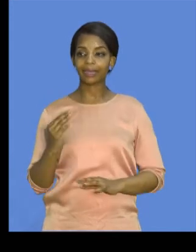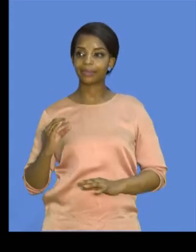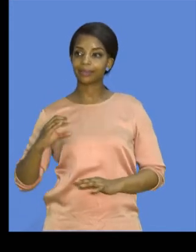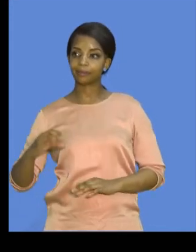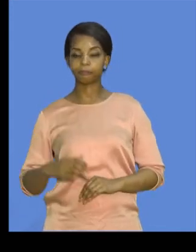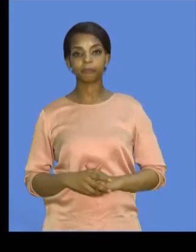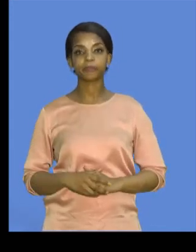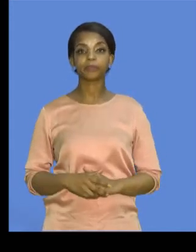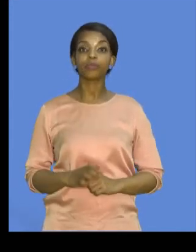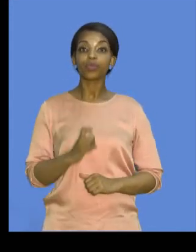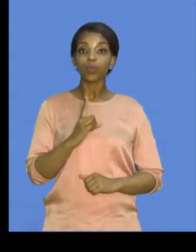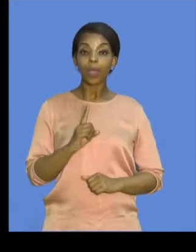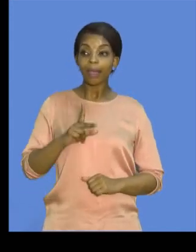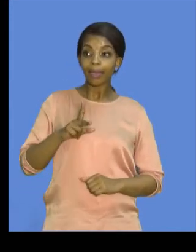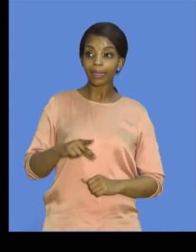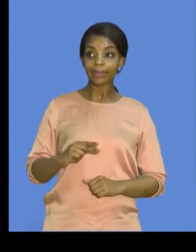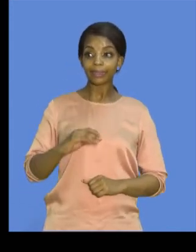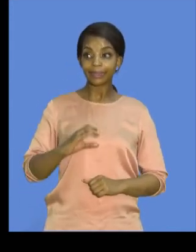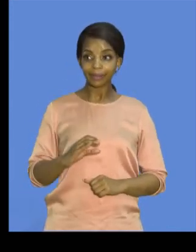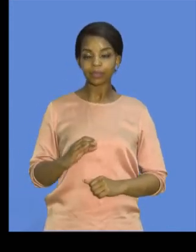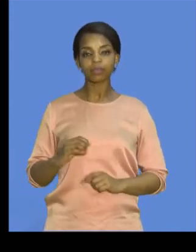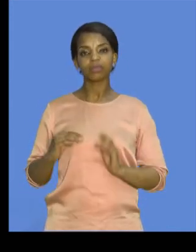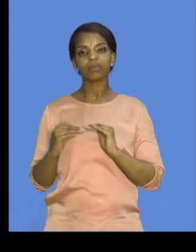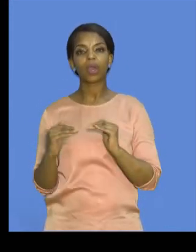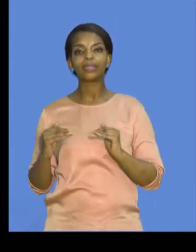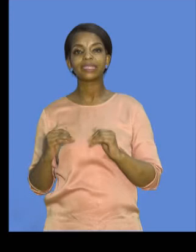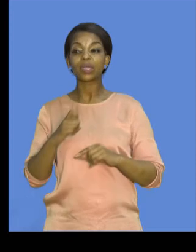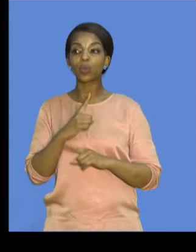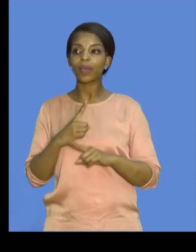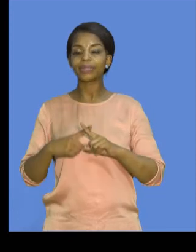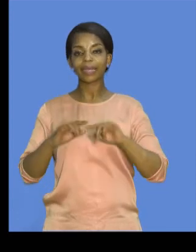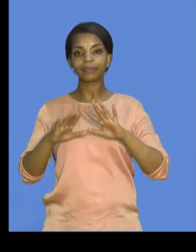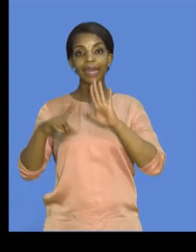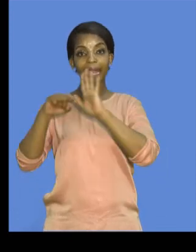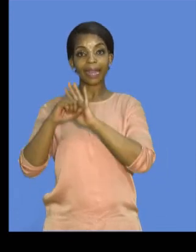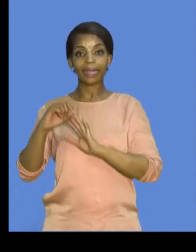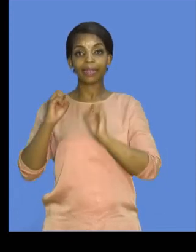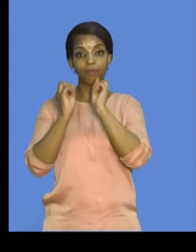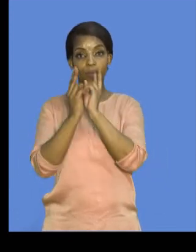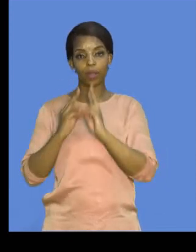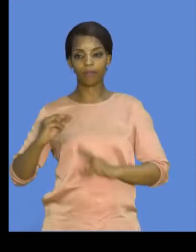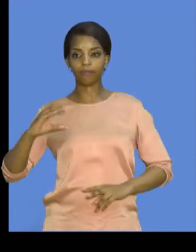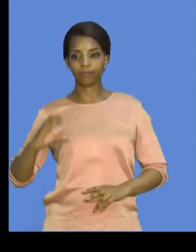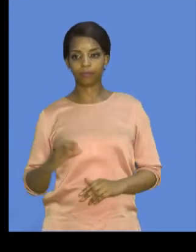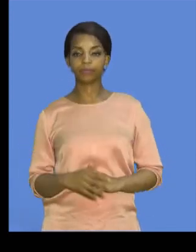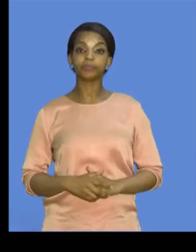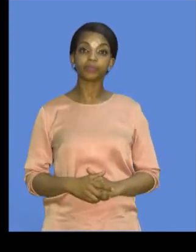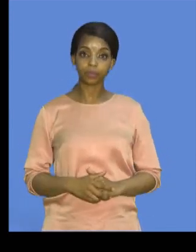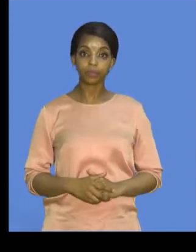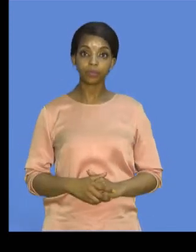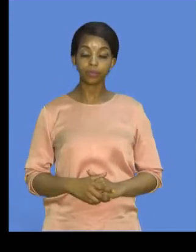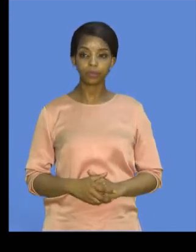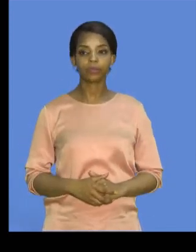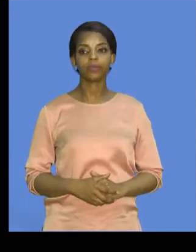times 10 exponent negative 12 coulombs. So this should be very clear from the onset in terms of units.